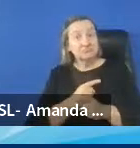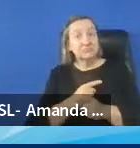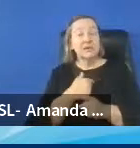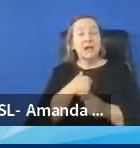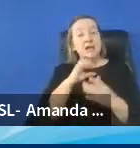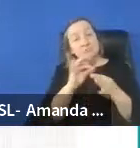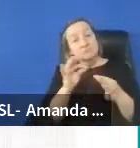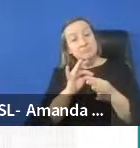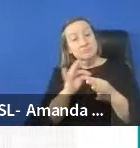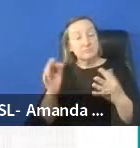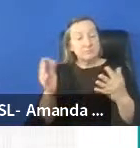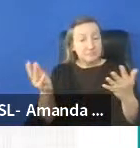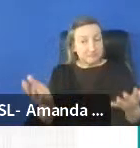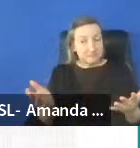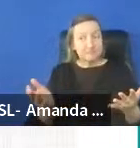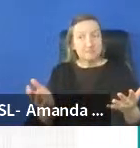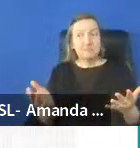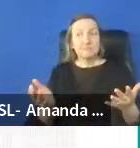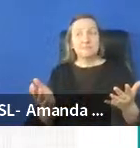that really